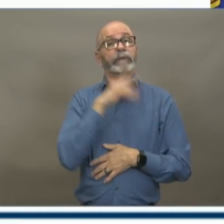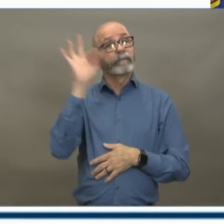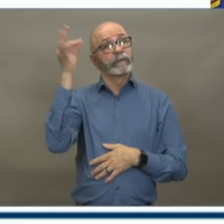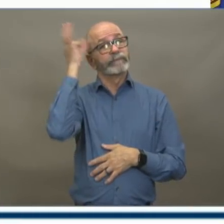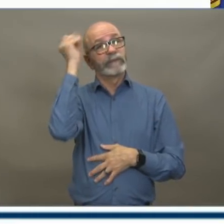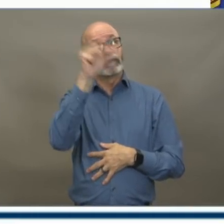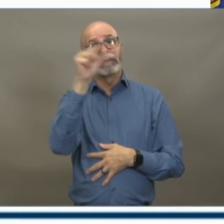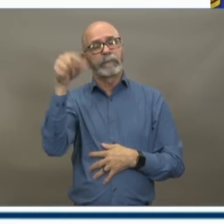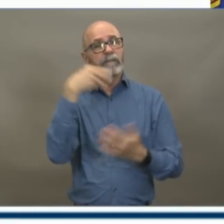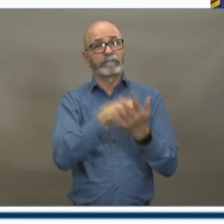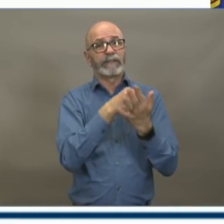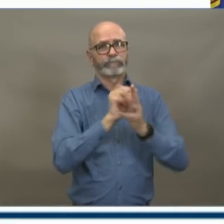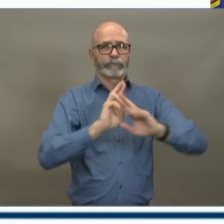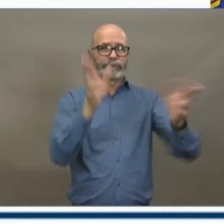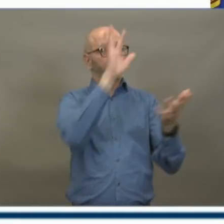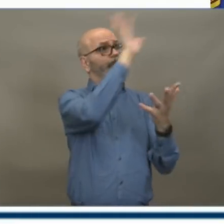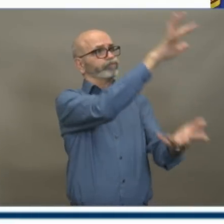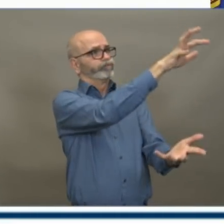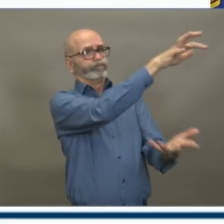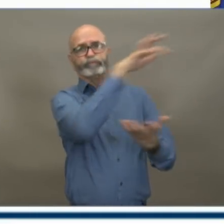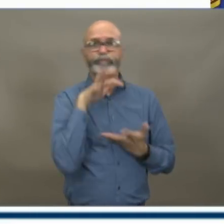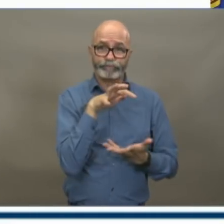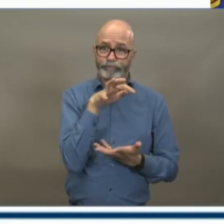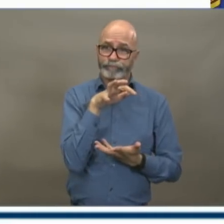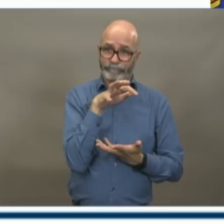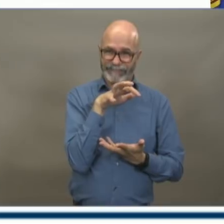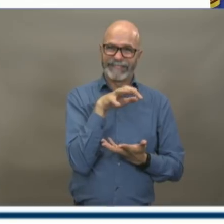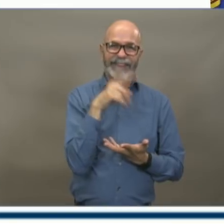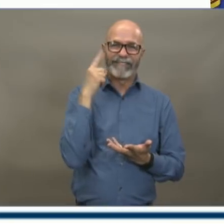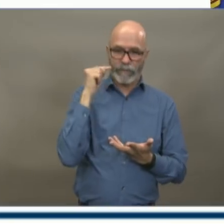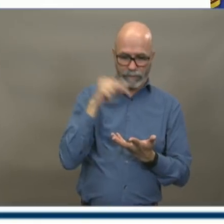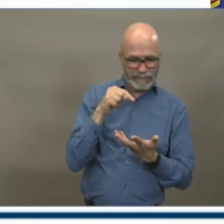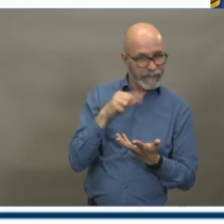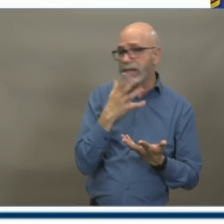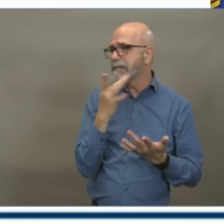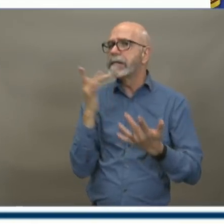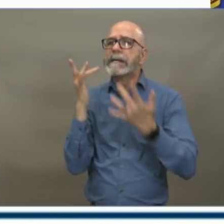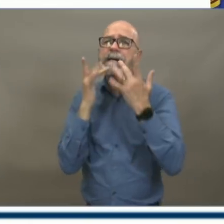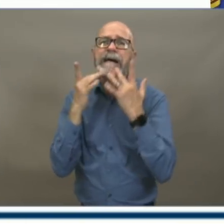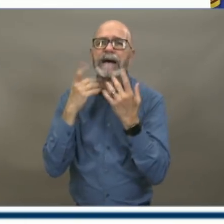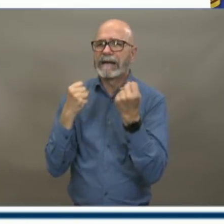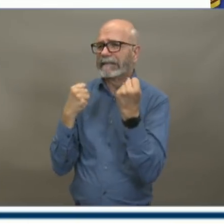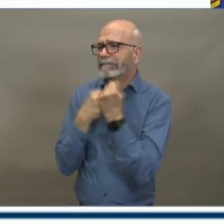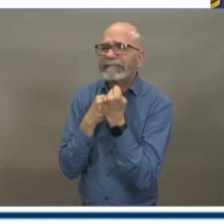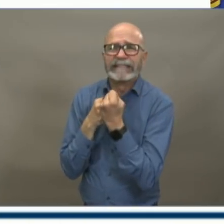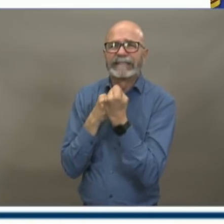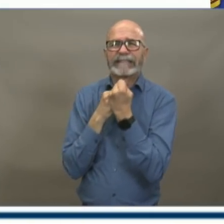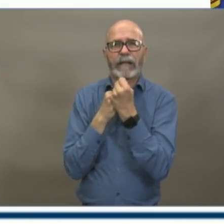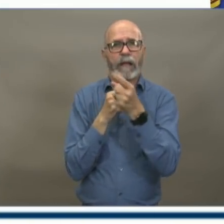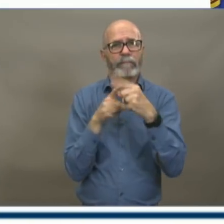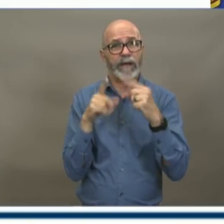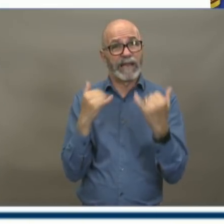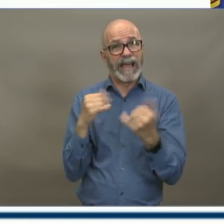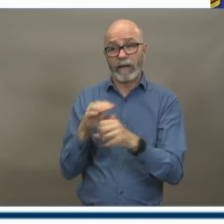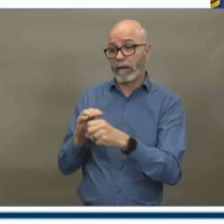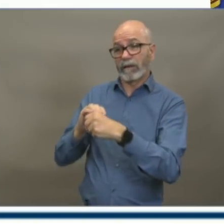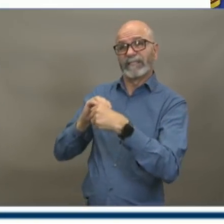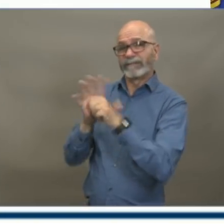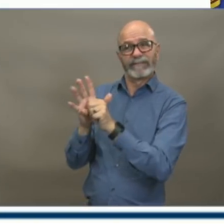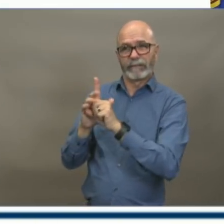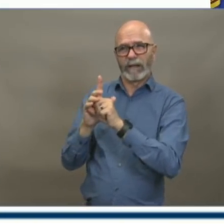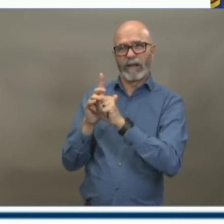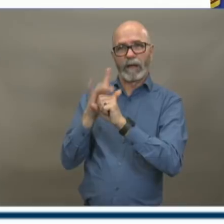to make up for a shortfall in this budget year, I know, but it does seem likely the pandemic is going to continue on